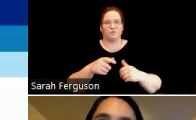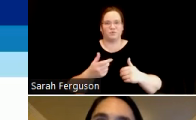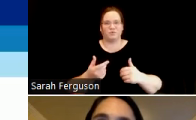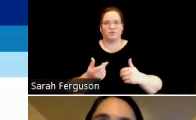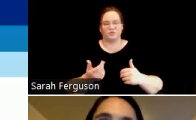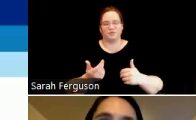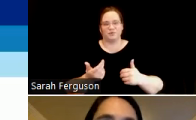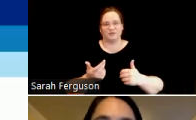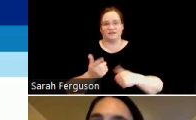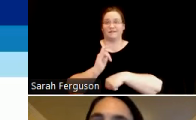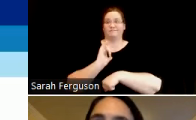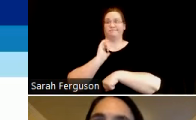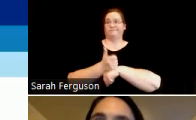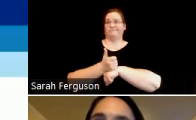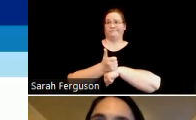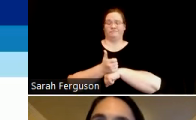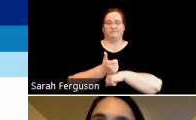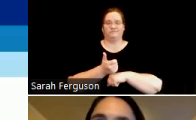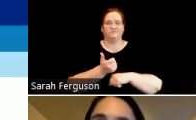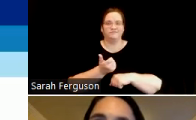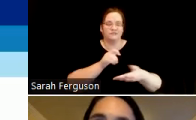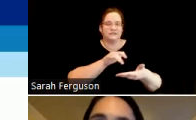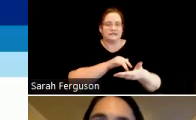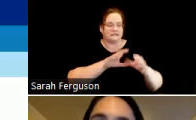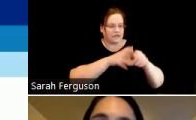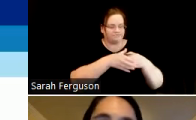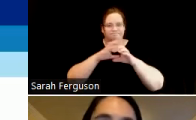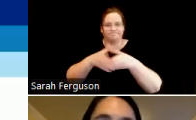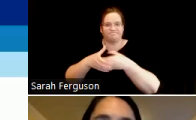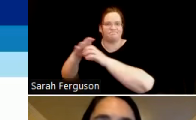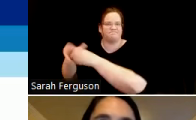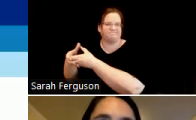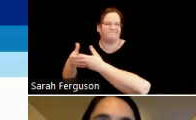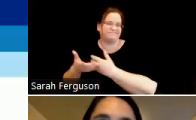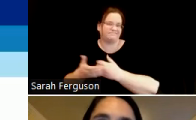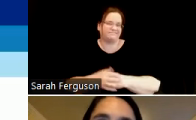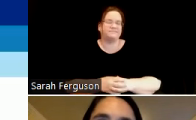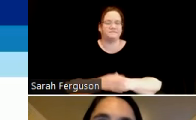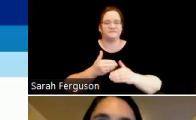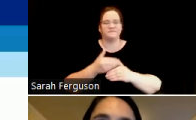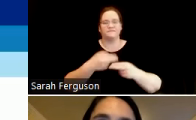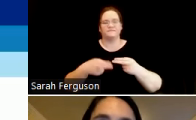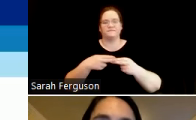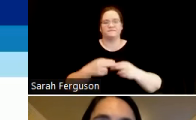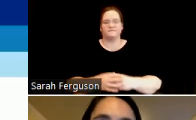are picked and they study kids in those age groups. Next slide, please.